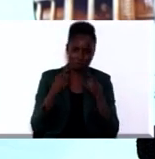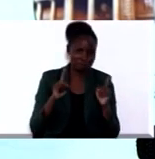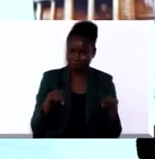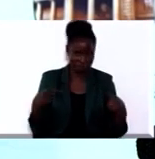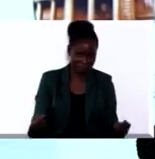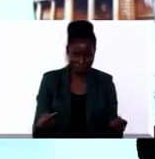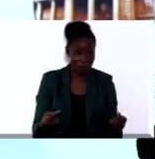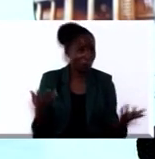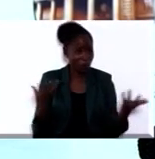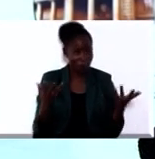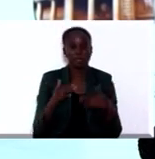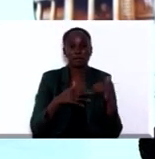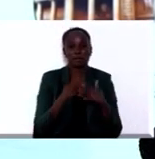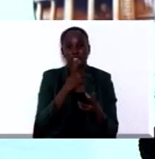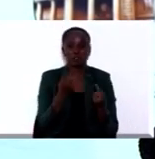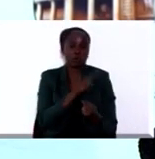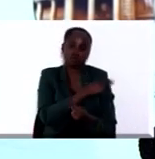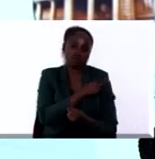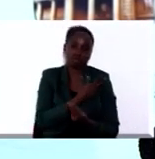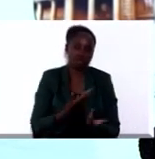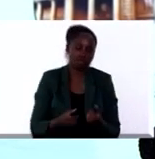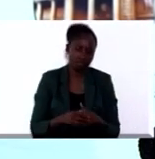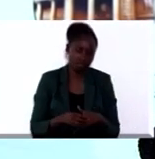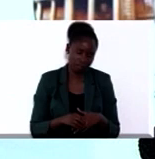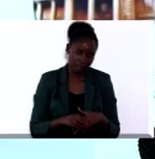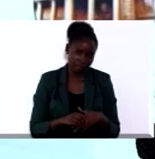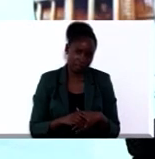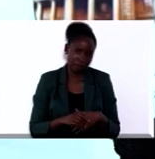going to build those new hospitals.